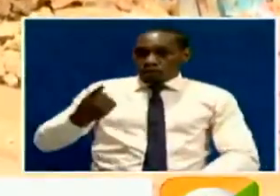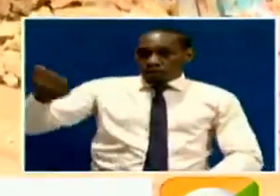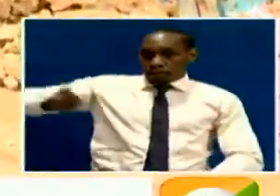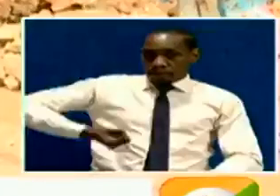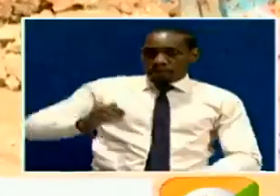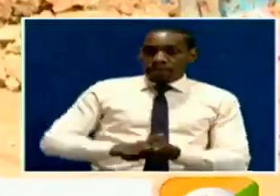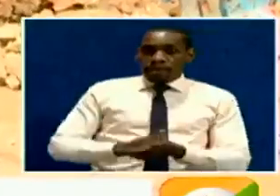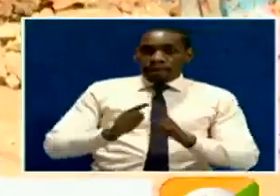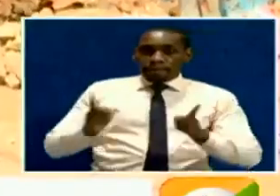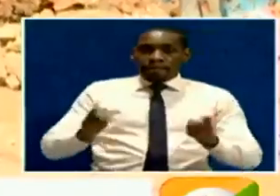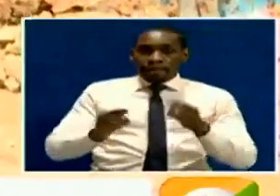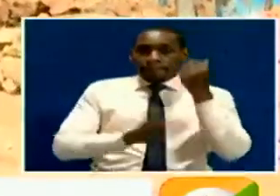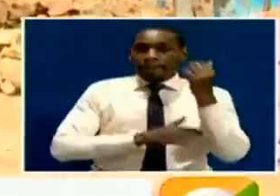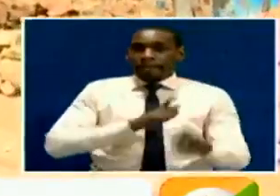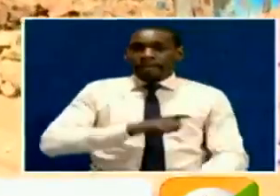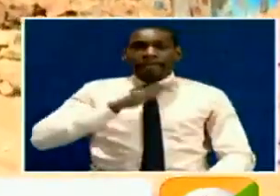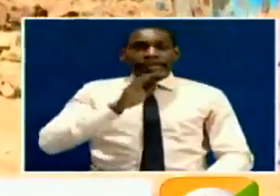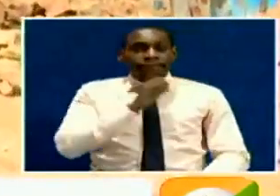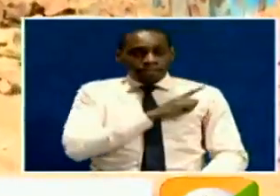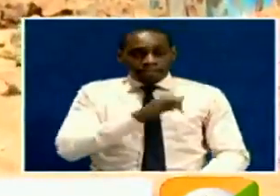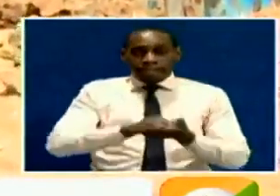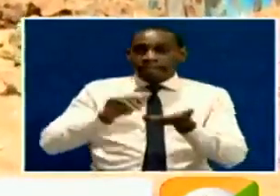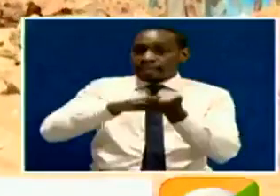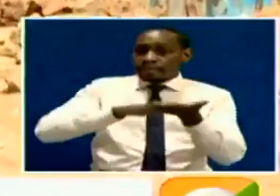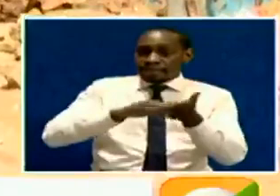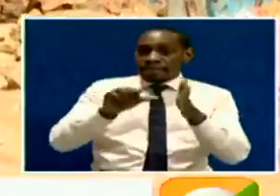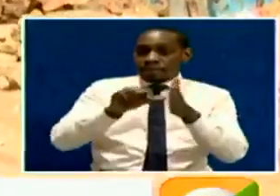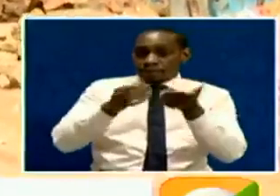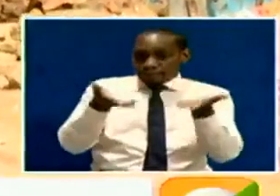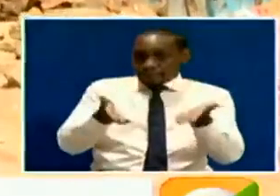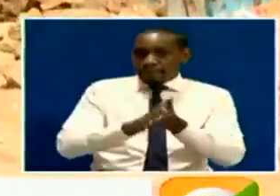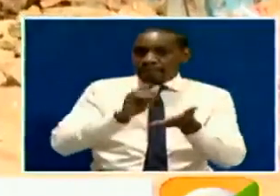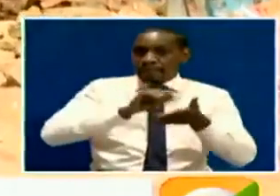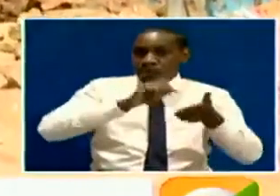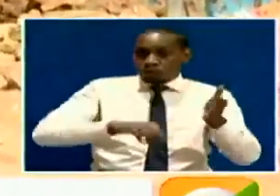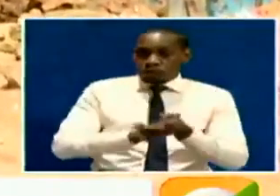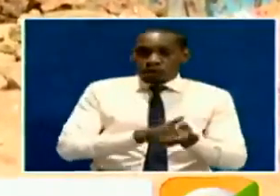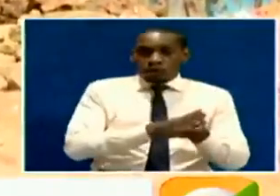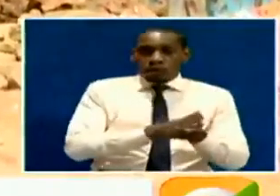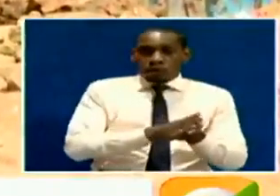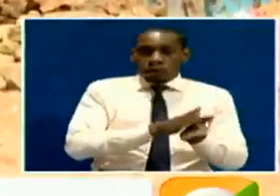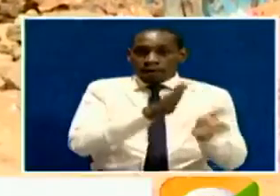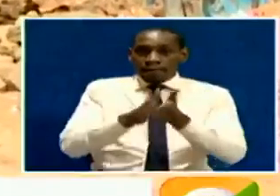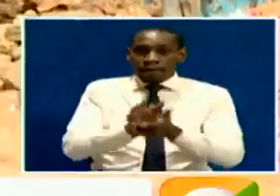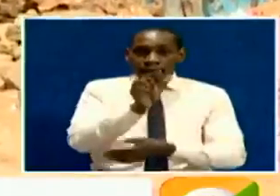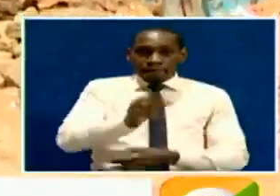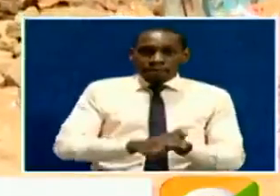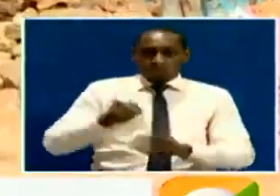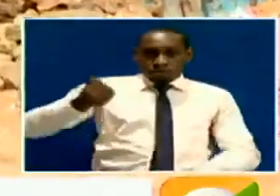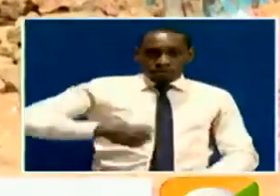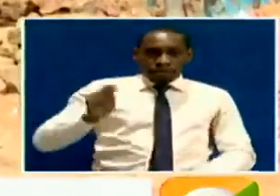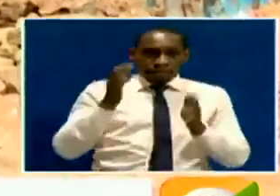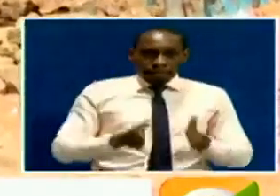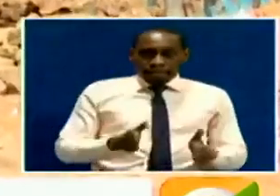bahati mbaya kaaga. Na hiyo ndio essence ya hii problem. Kwamba wana rage mwenye alidungwa kisu ni Mkenya